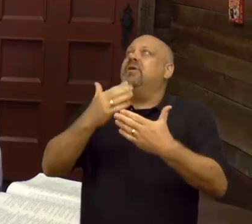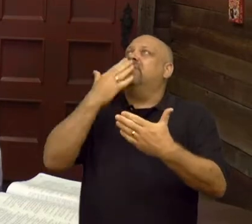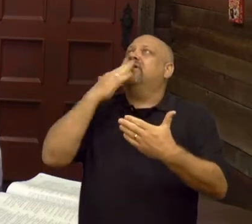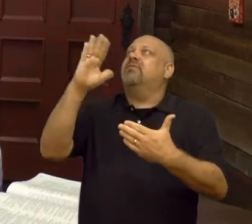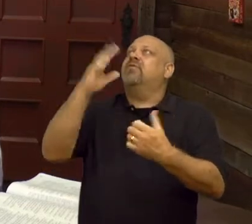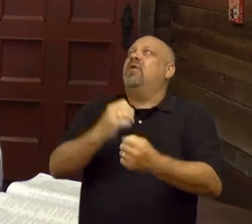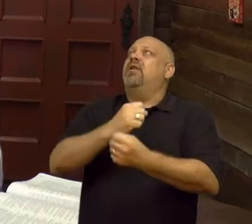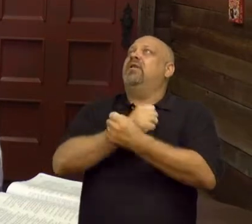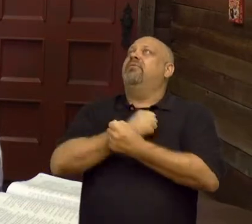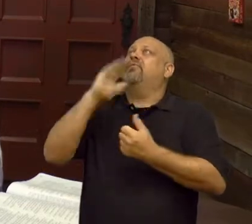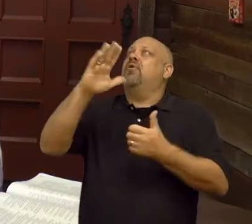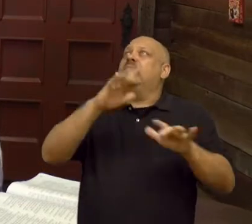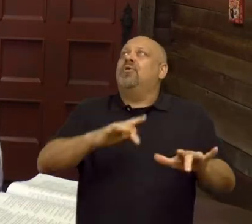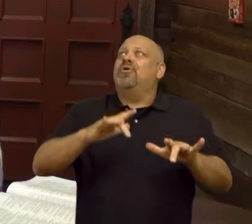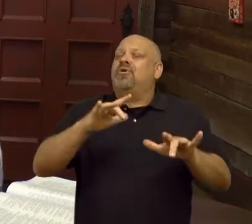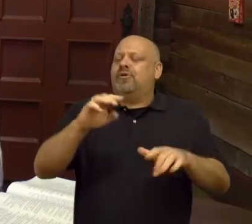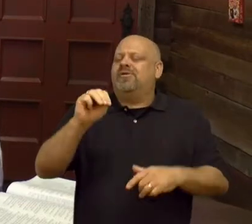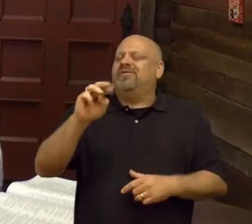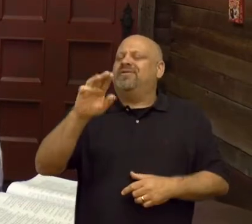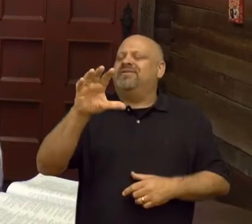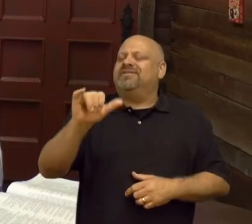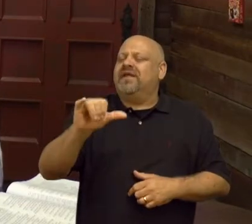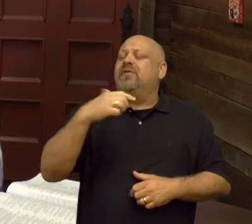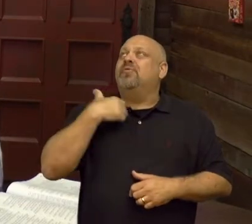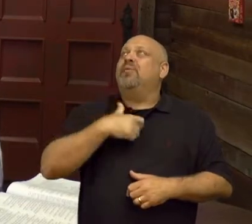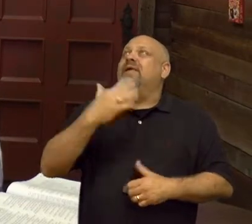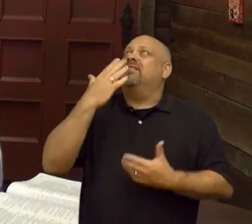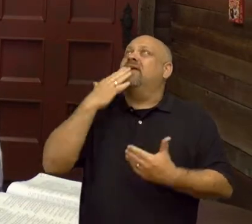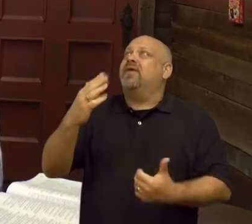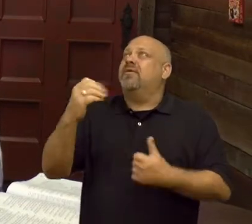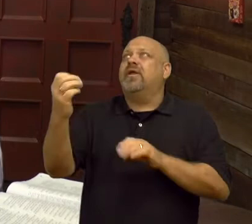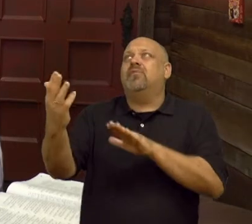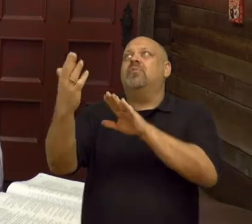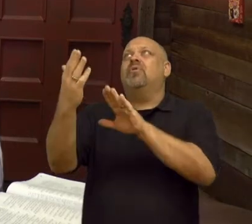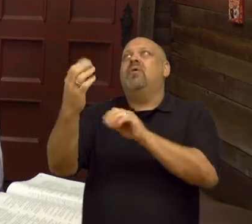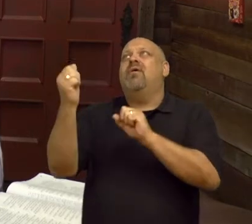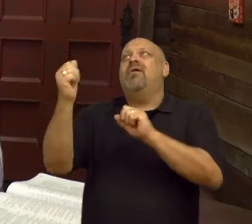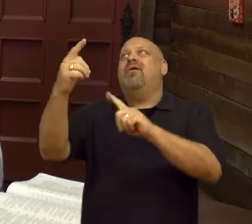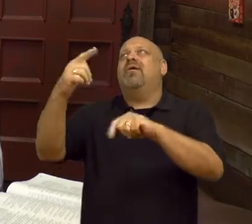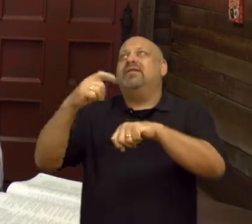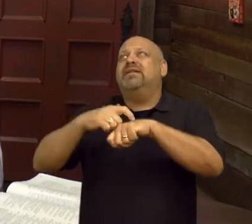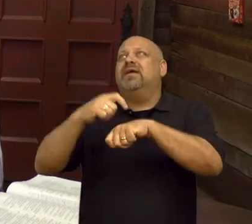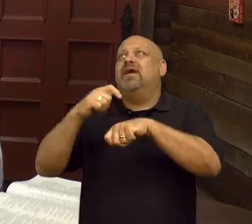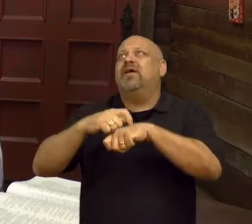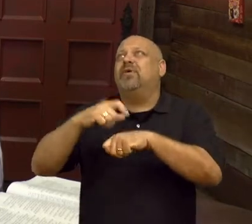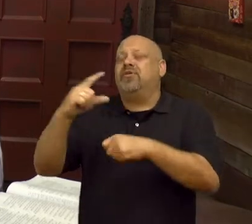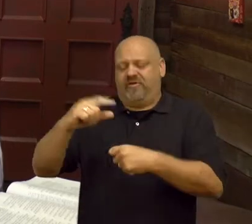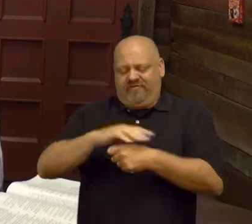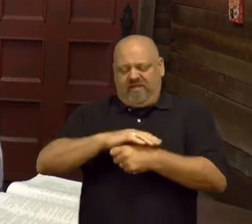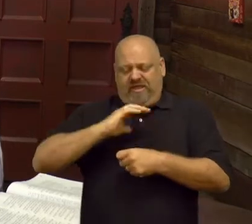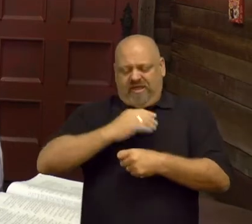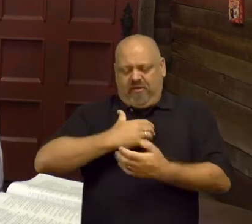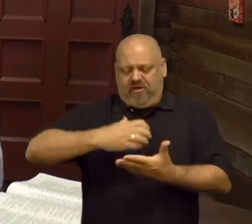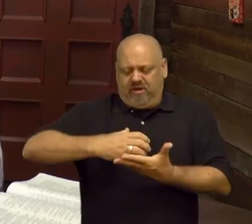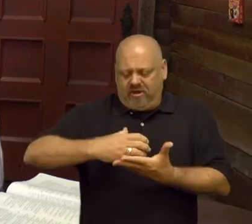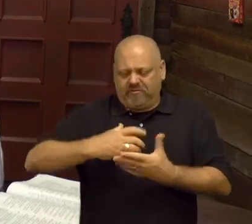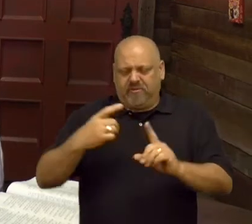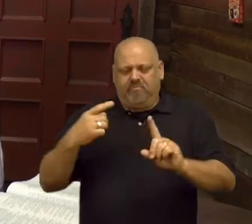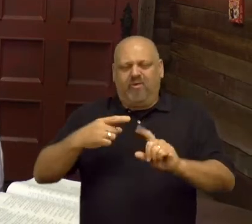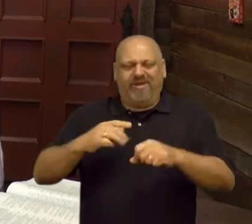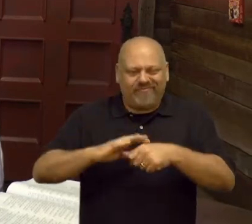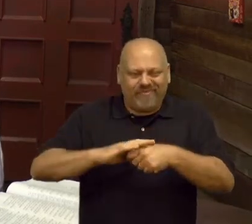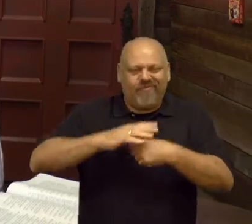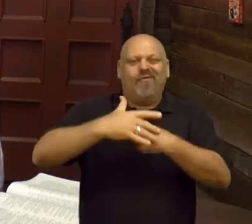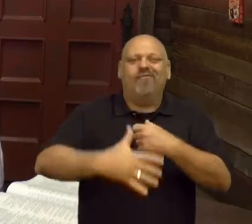your goodness, God. We thank you for your love and mercy. And Lord, we thank you that we can come to you all the time. And God, that you fill